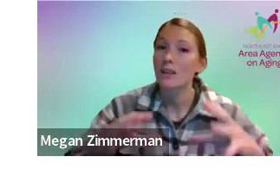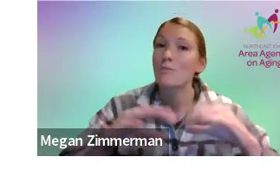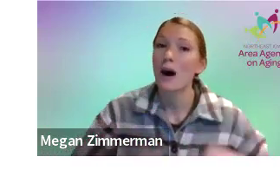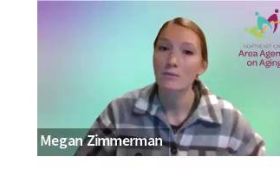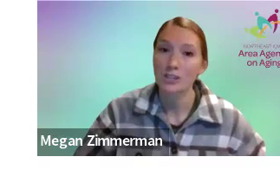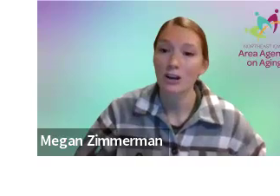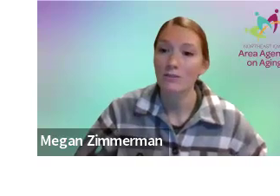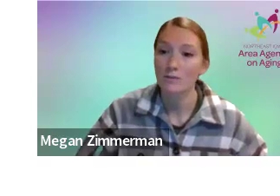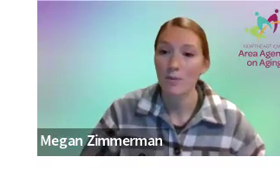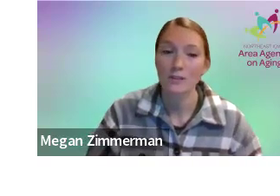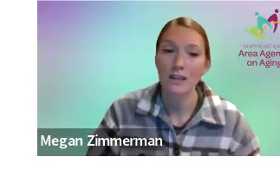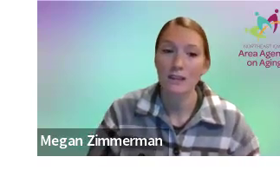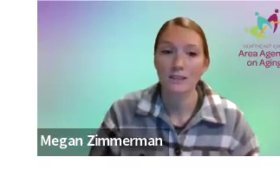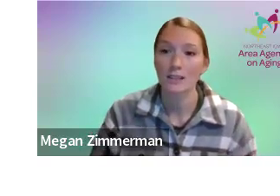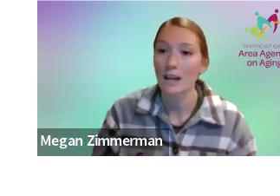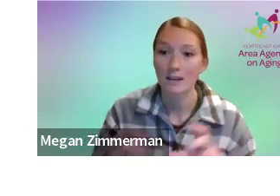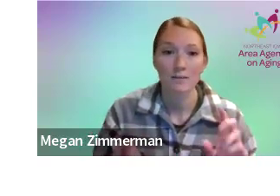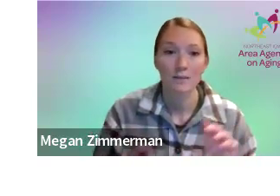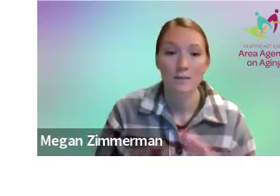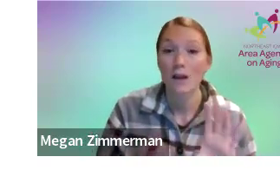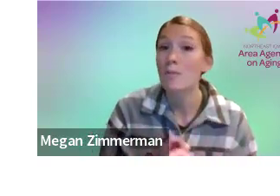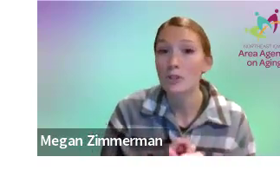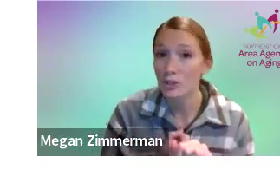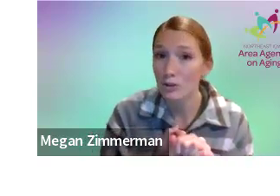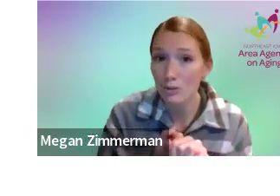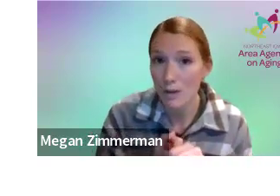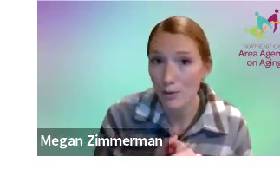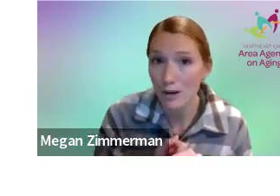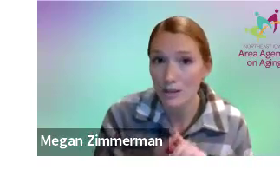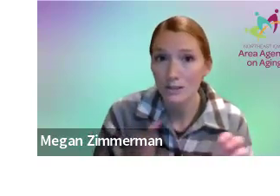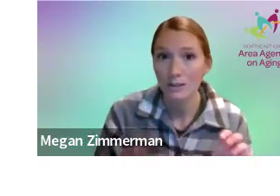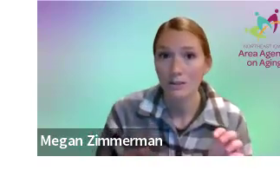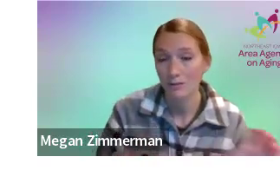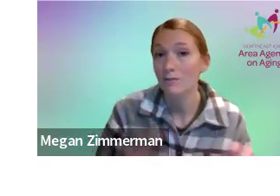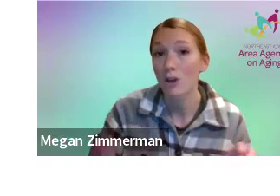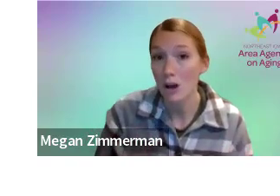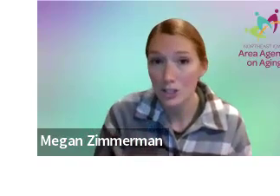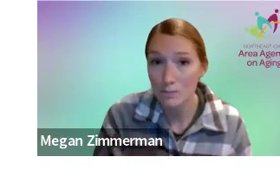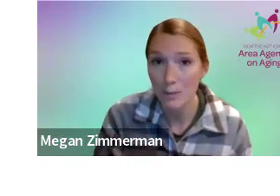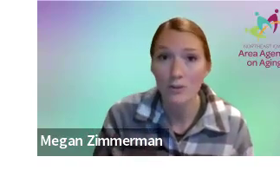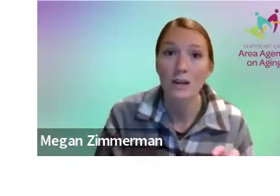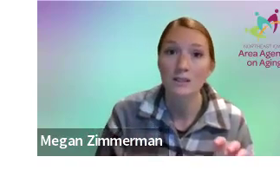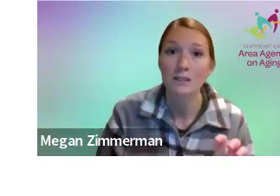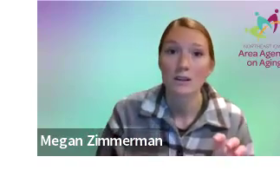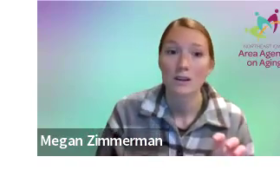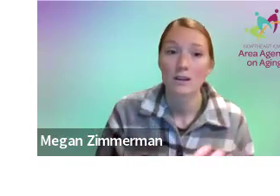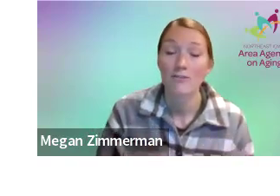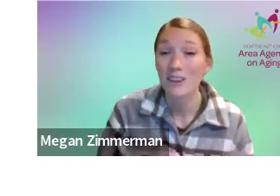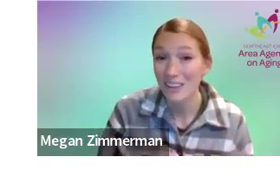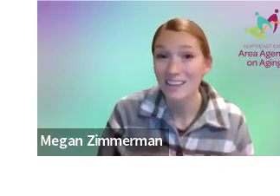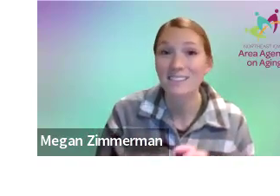whereas the books on the bottom shelves represent things like emotional memories, long-term